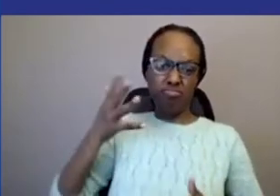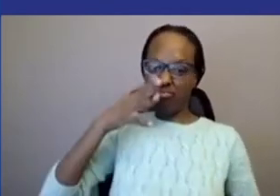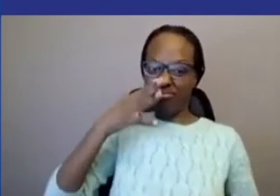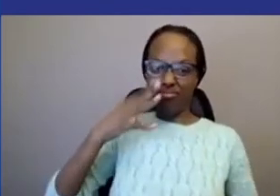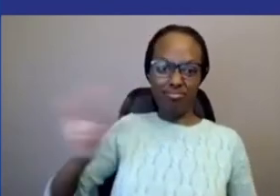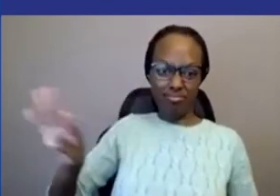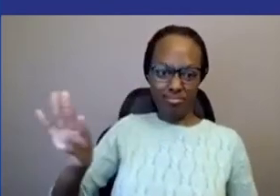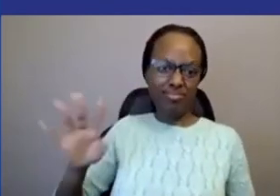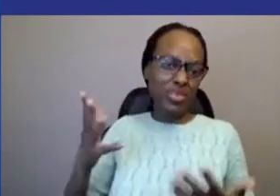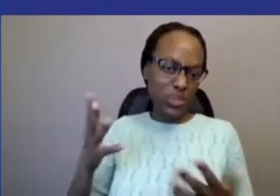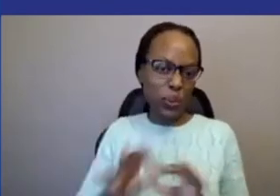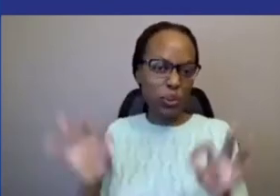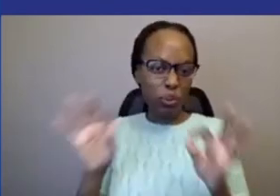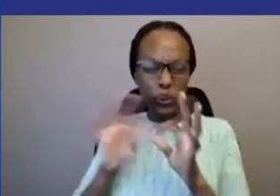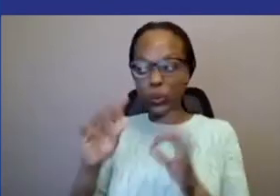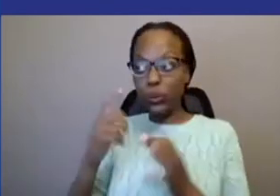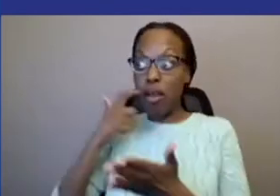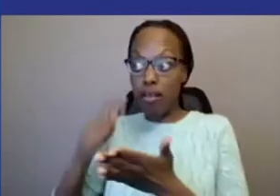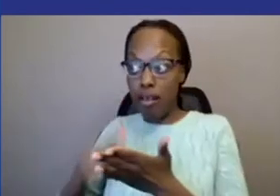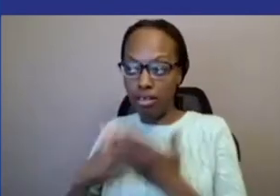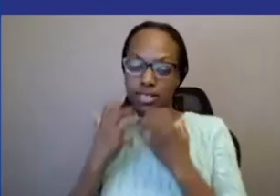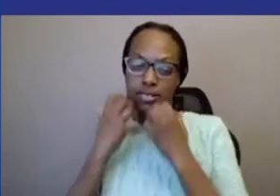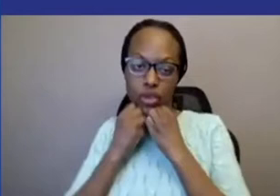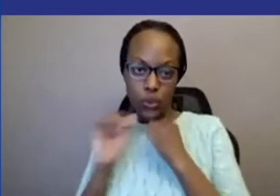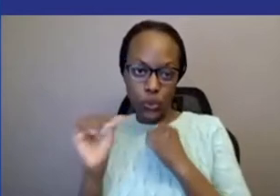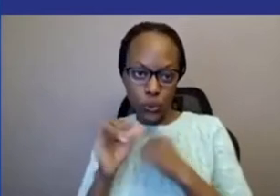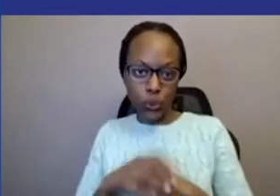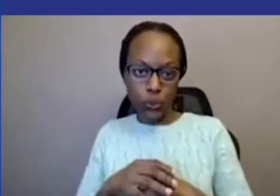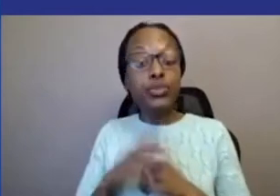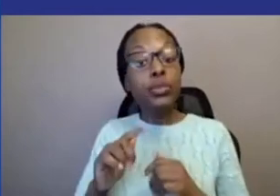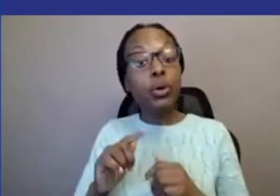And Cesar, do you want to share that?